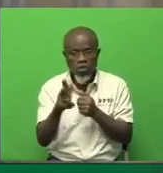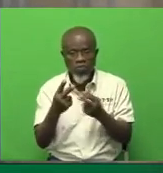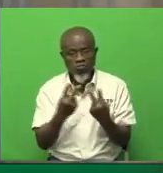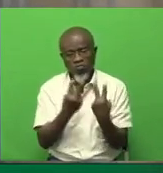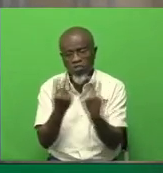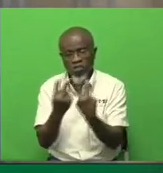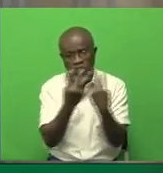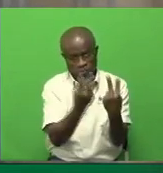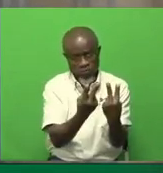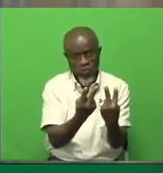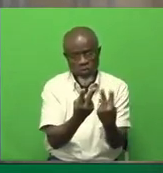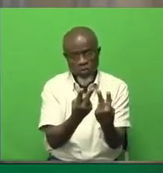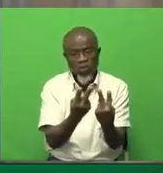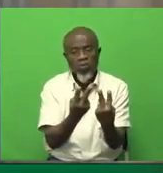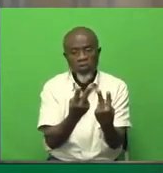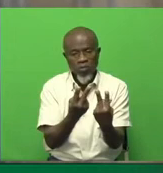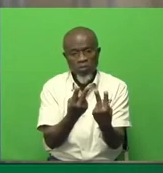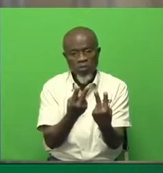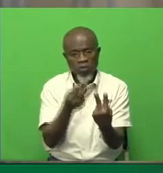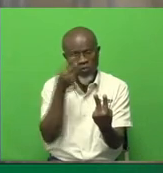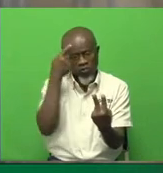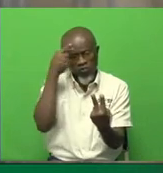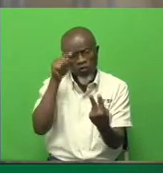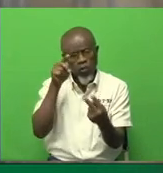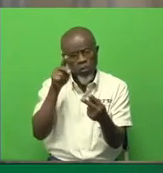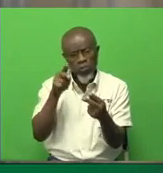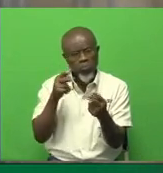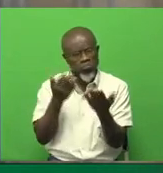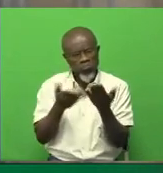accessibility for non-urgent cases